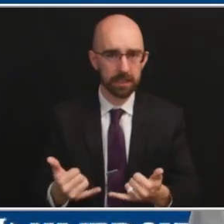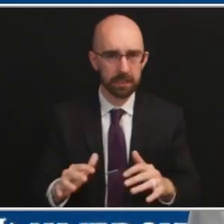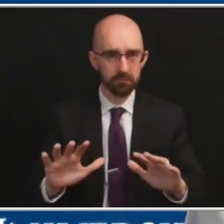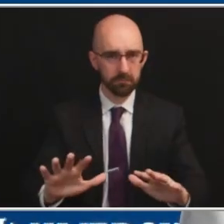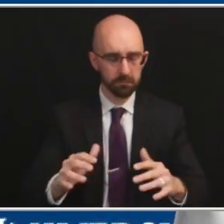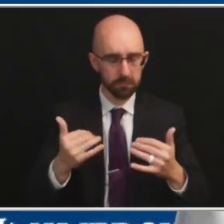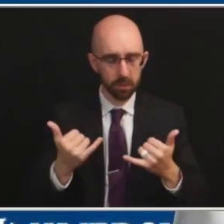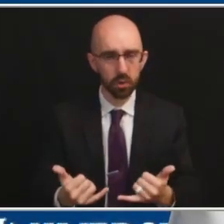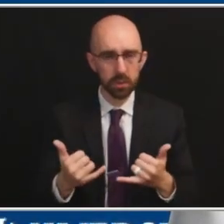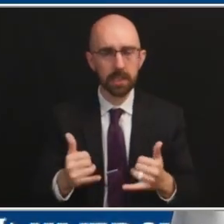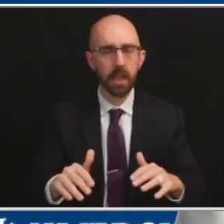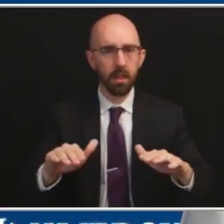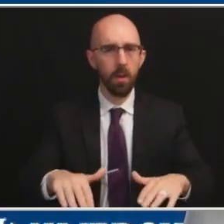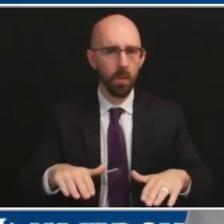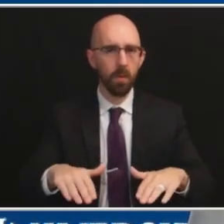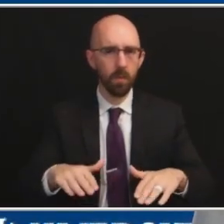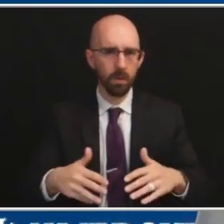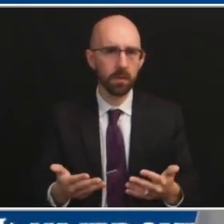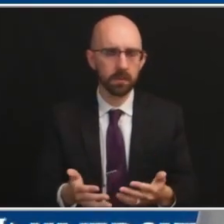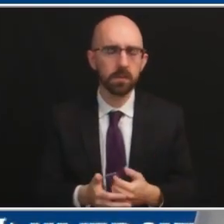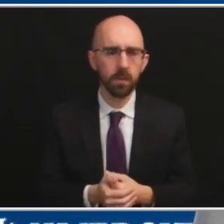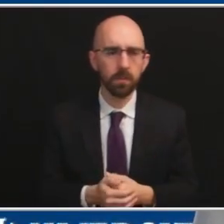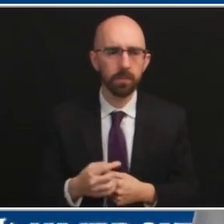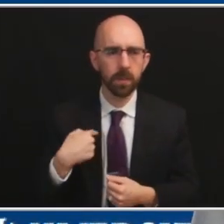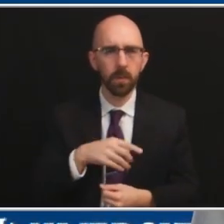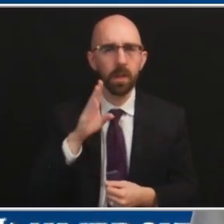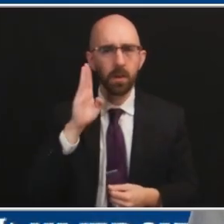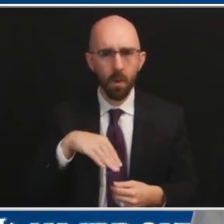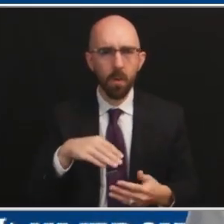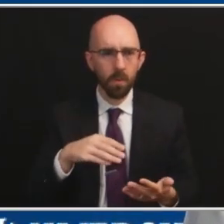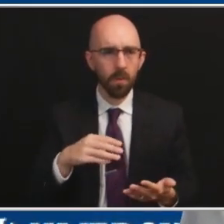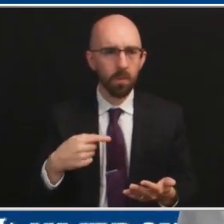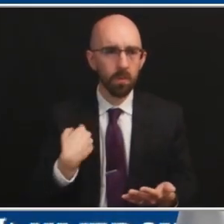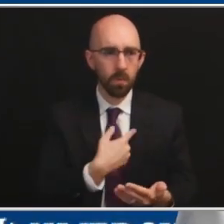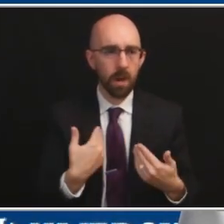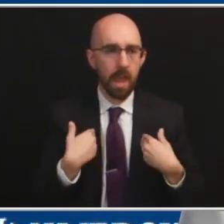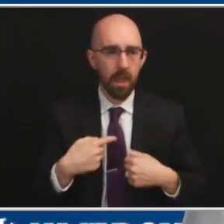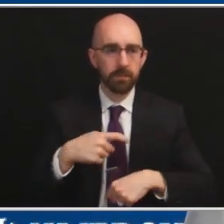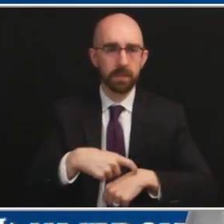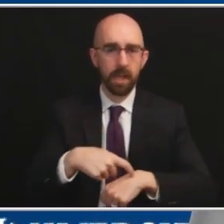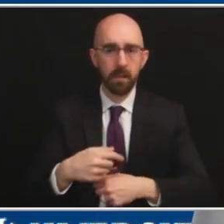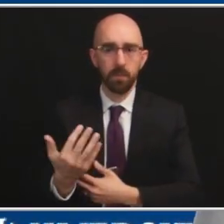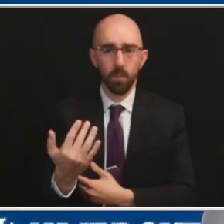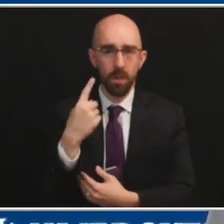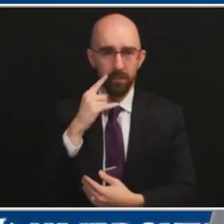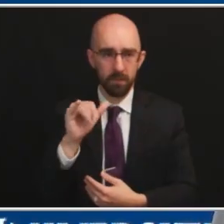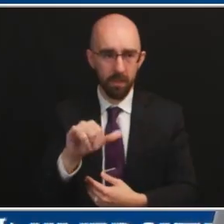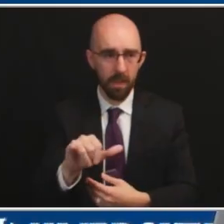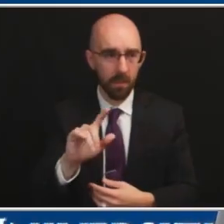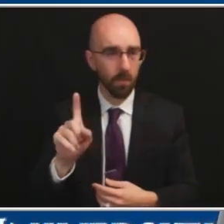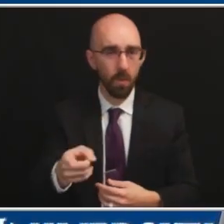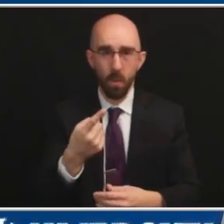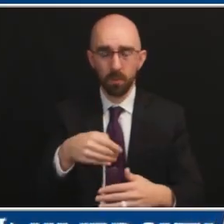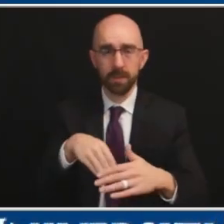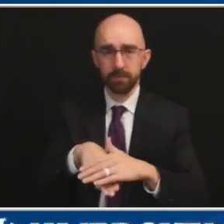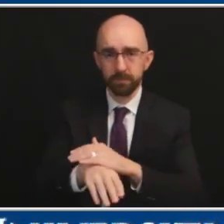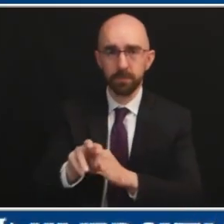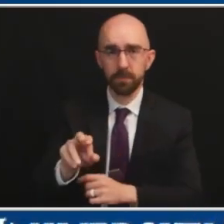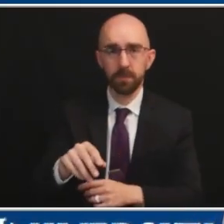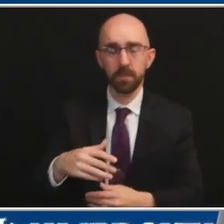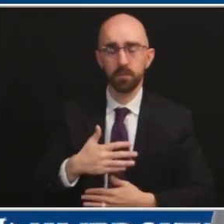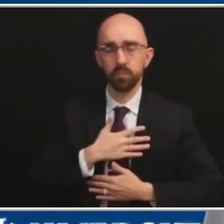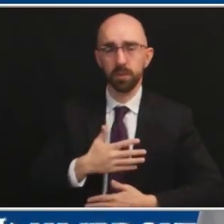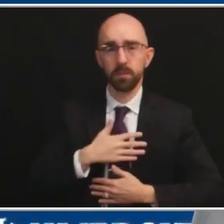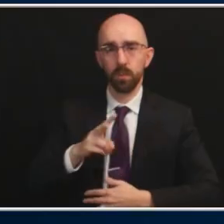currently low. So we know that we still have time to wait for that. We are only entering into respiratory viral season at this point in